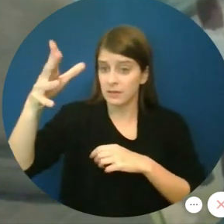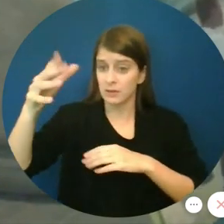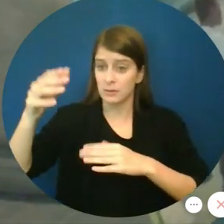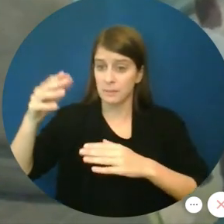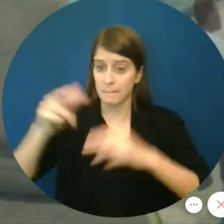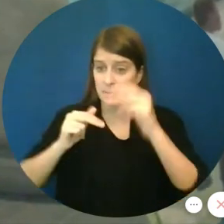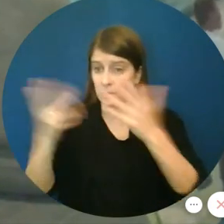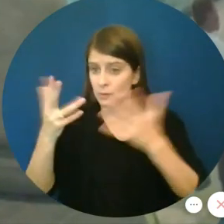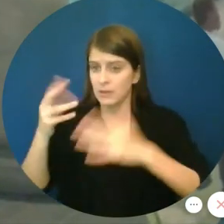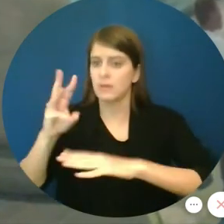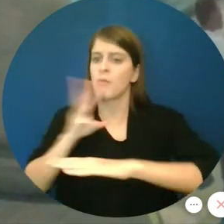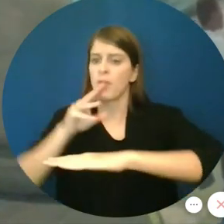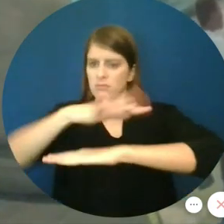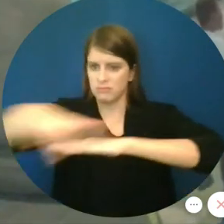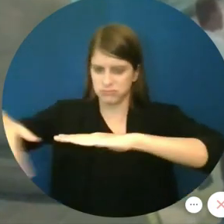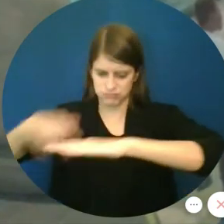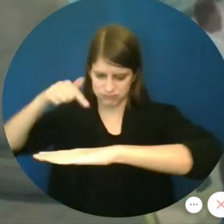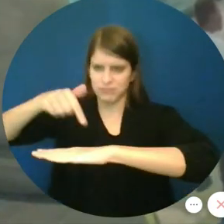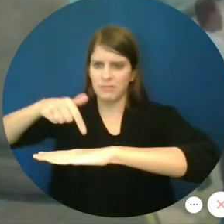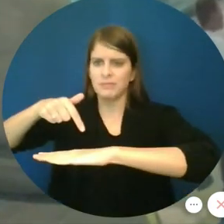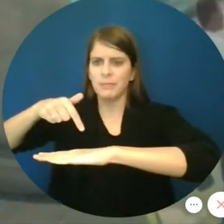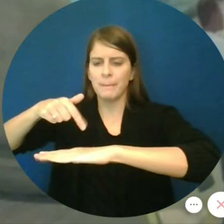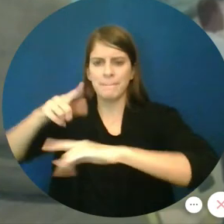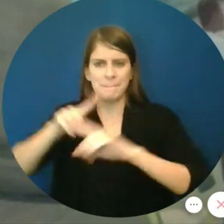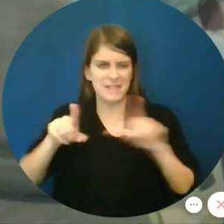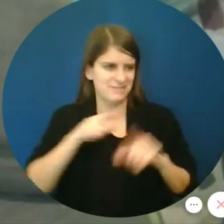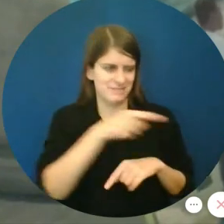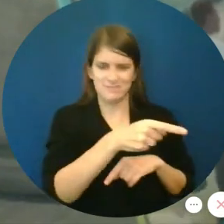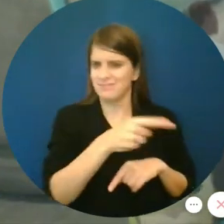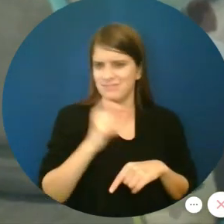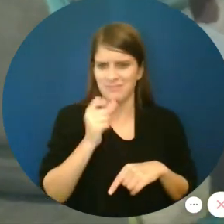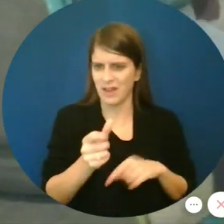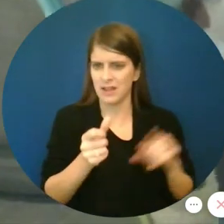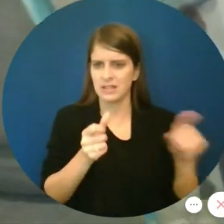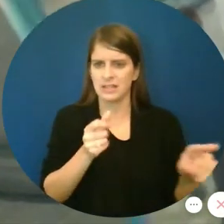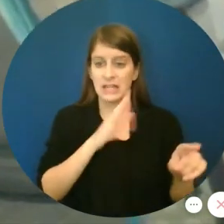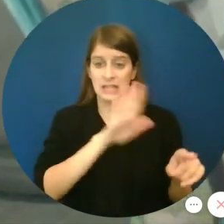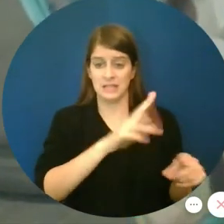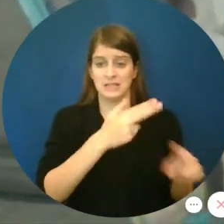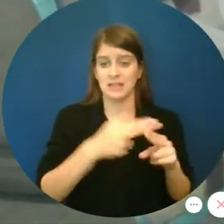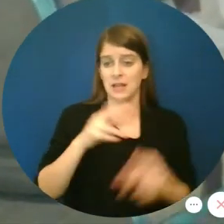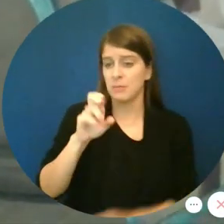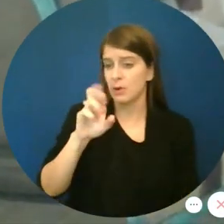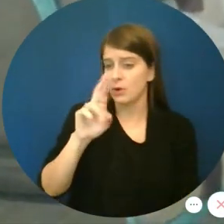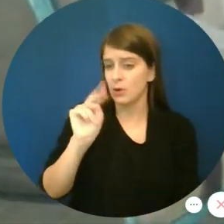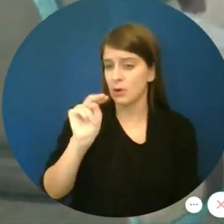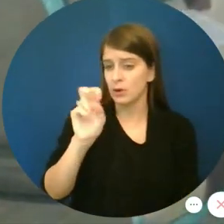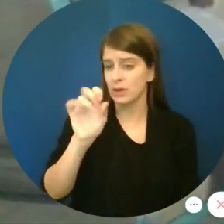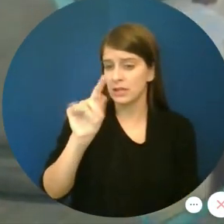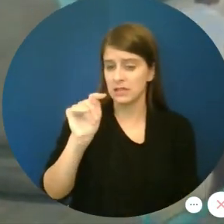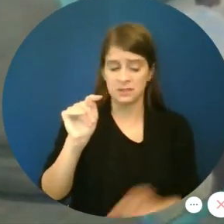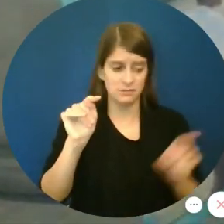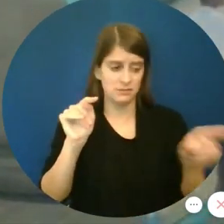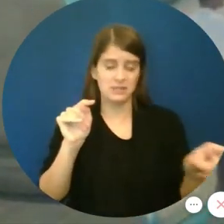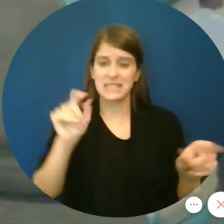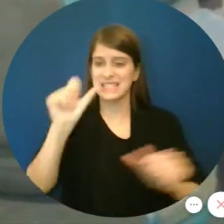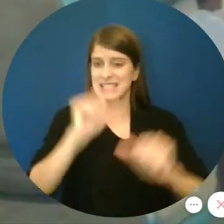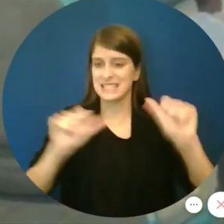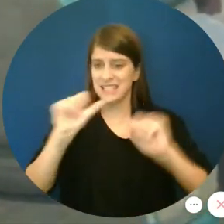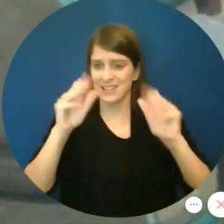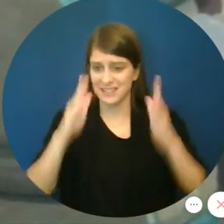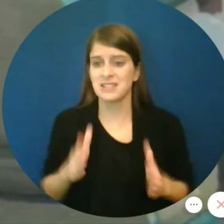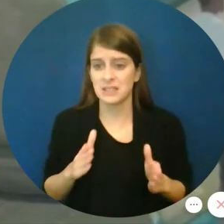worker. His name was Ernest Everett Just, and he was a scientist. Ernest was not like